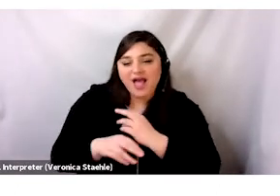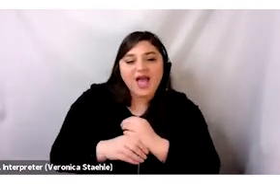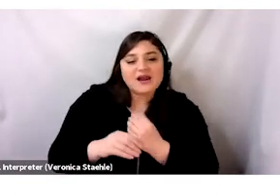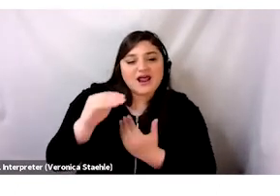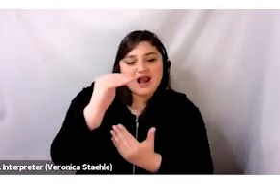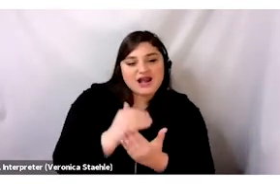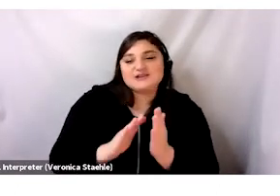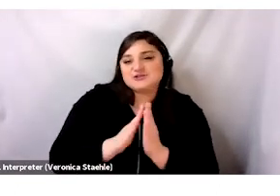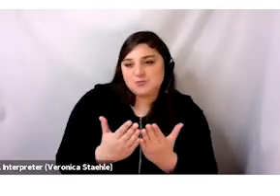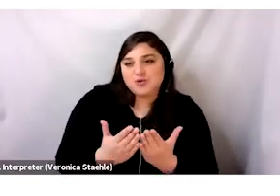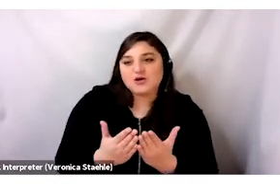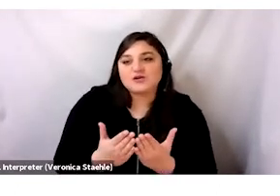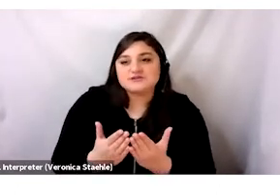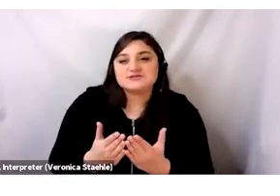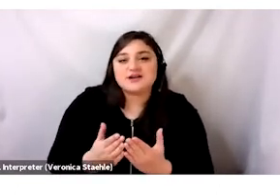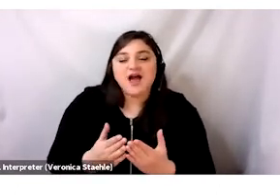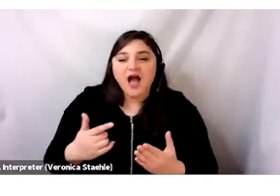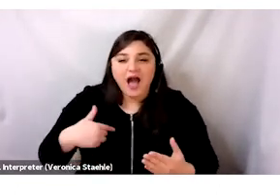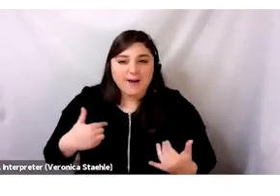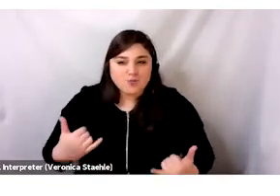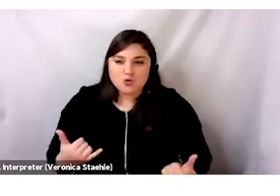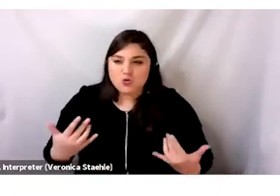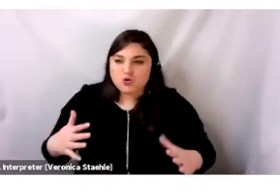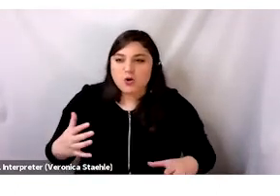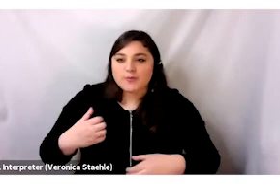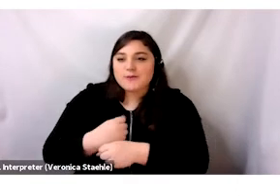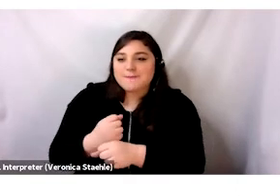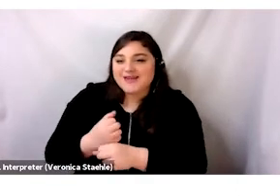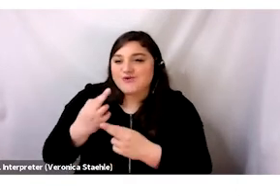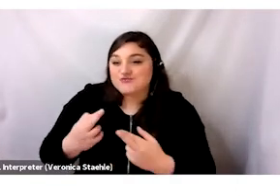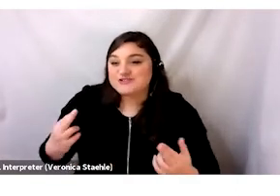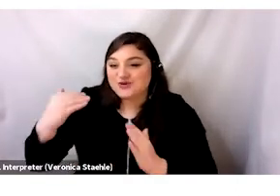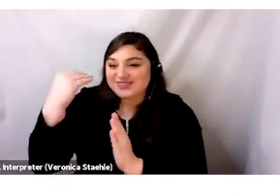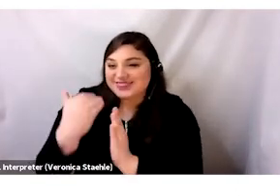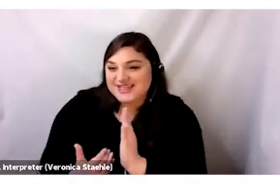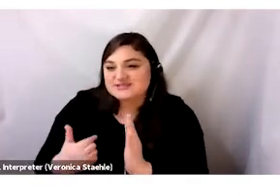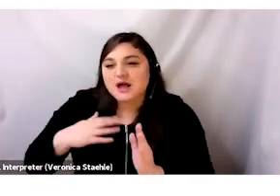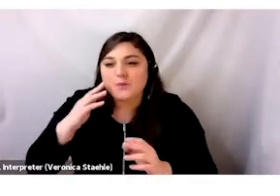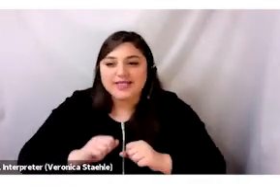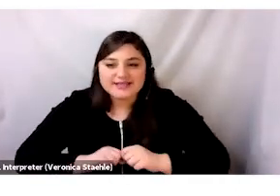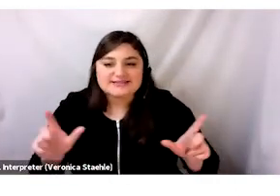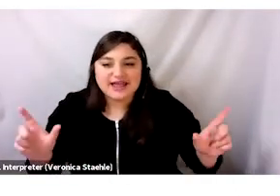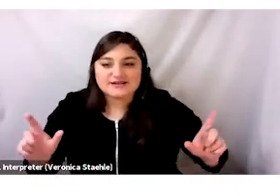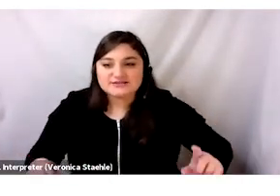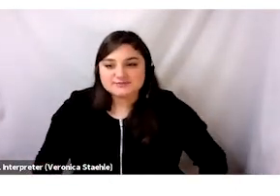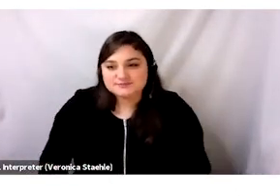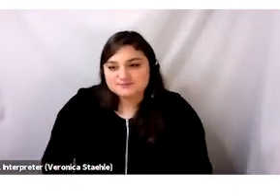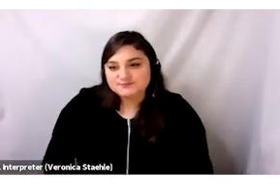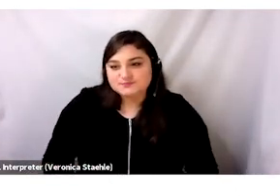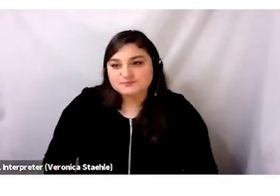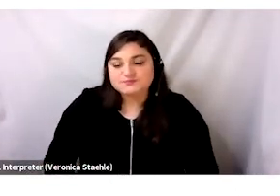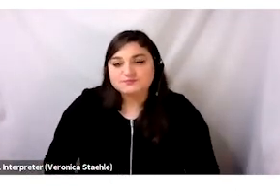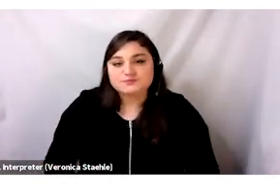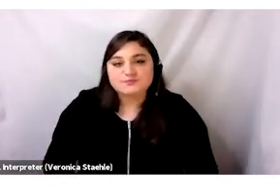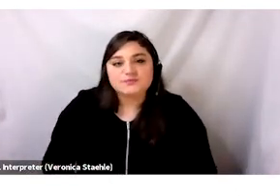will add a list of books to the resource list that I'm compiling that will be sent out later, but a few to